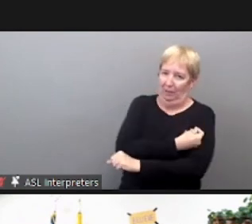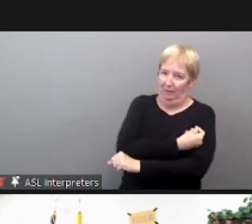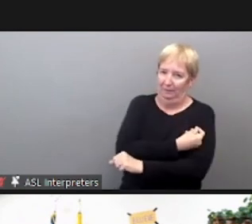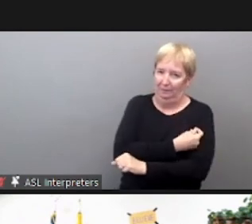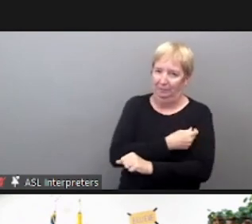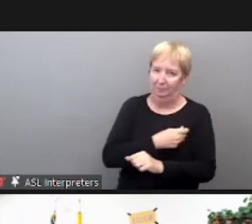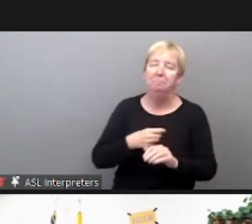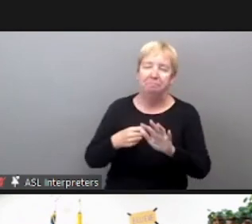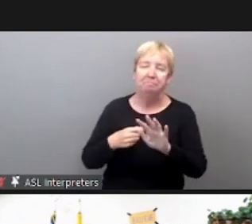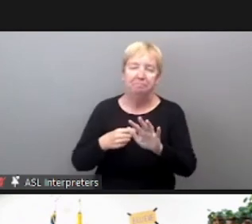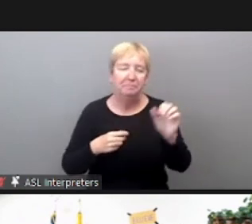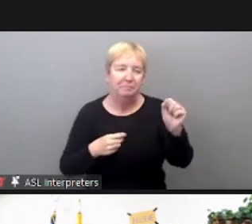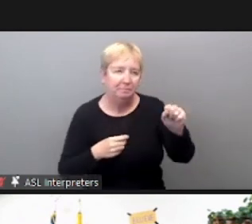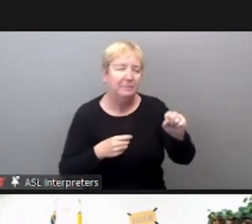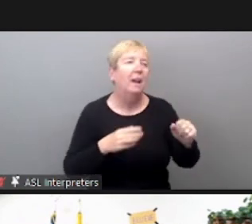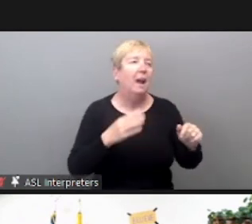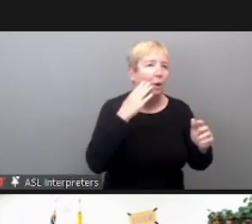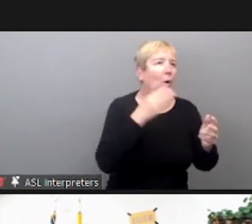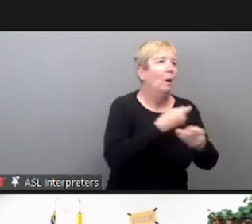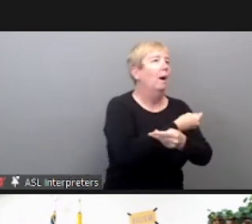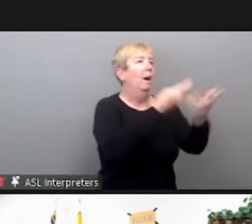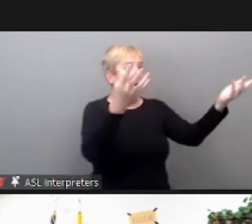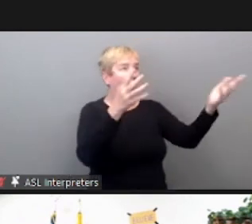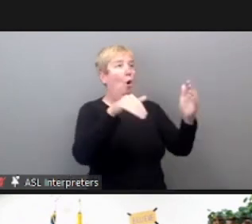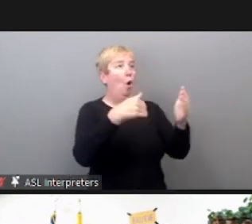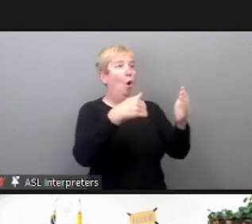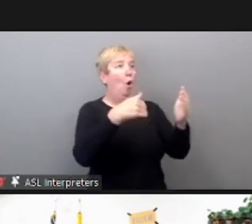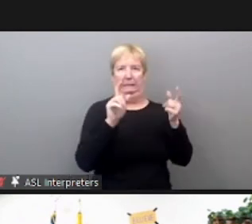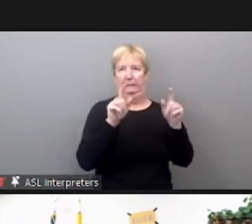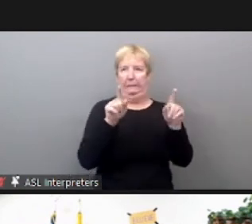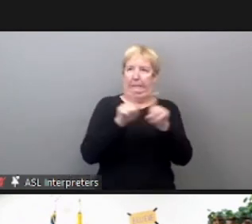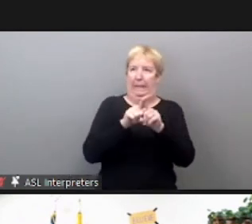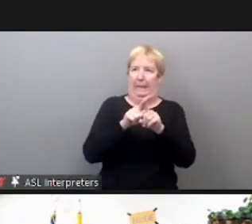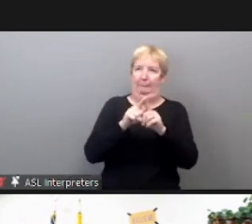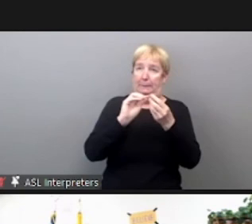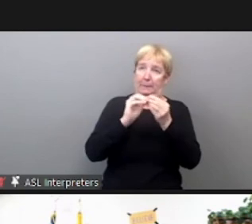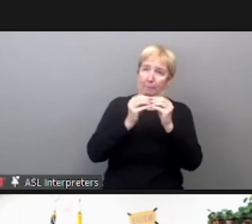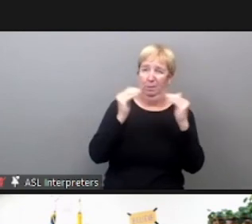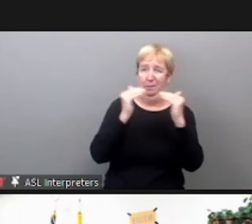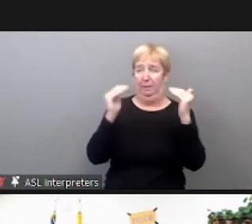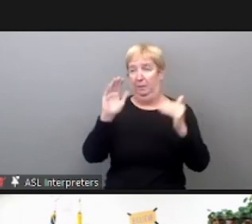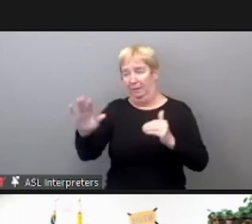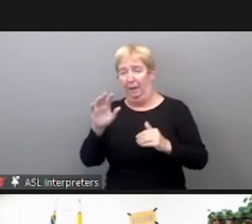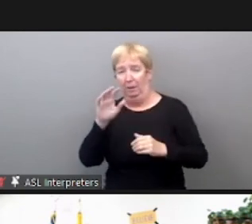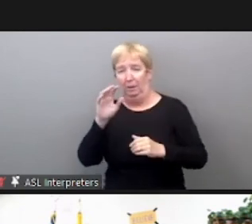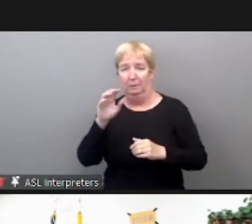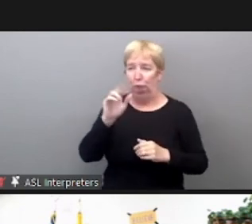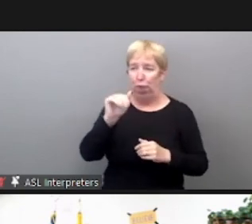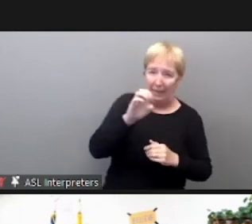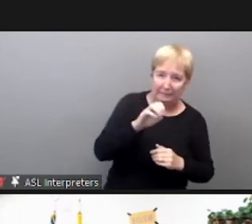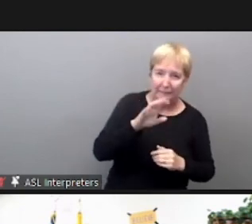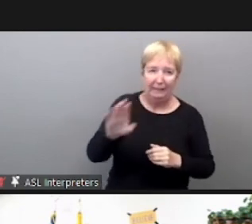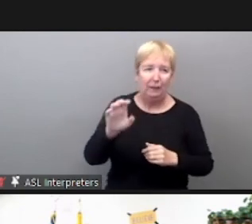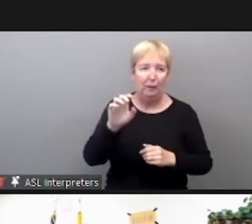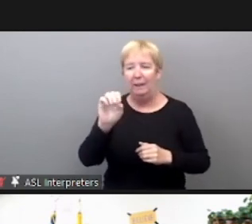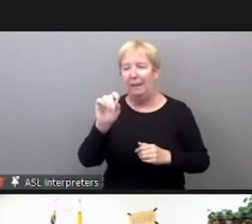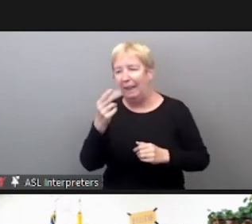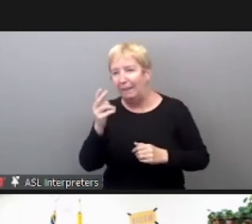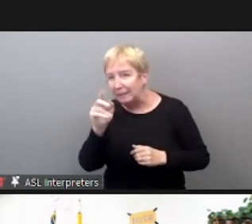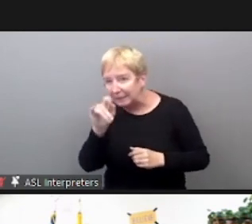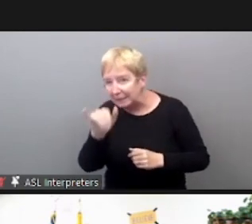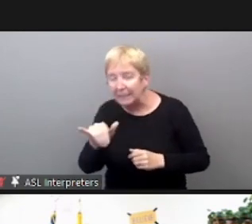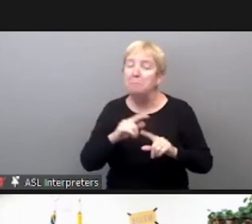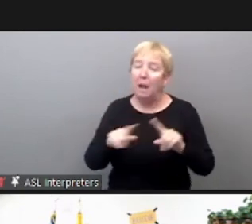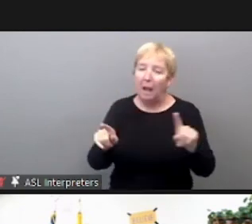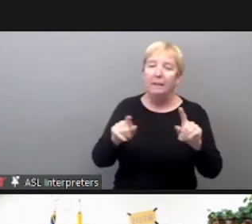get the same amount of doses as their racial ethnic group. But in this case, more people of the doses